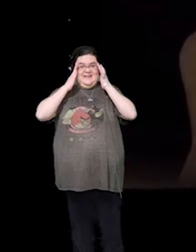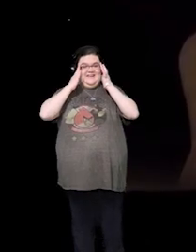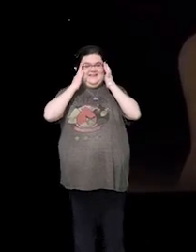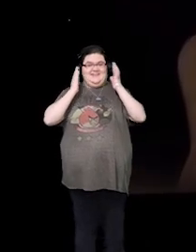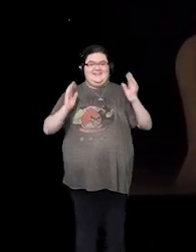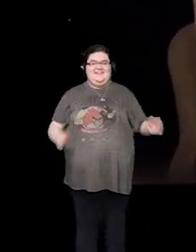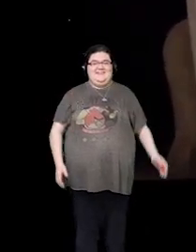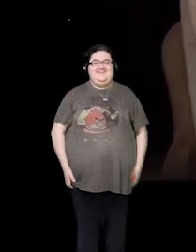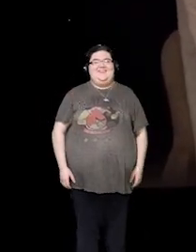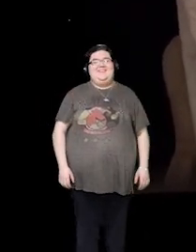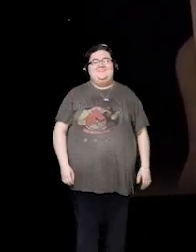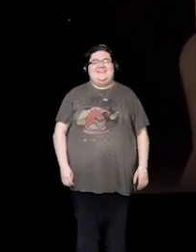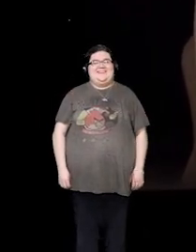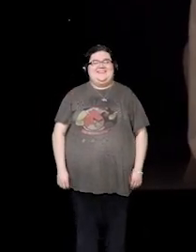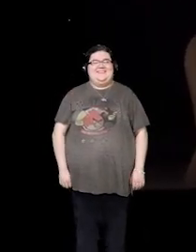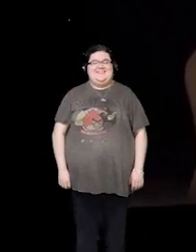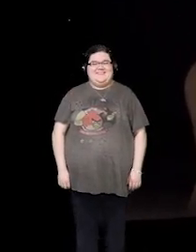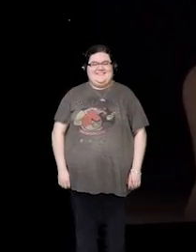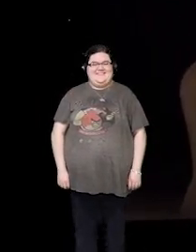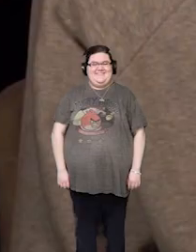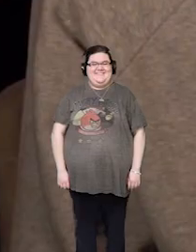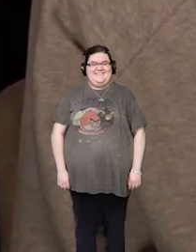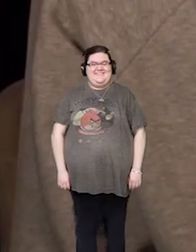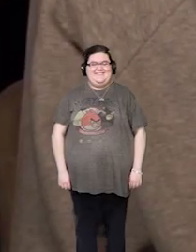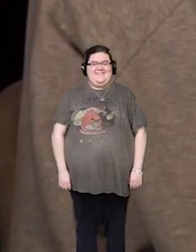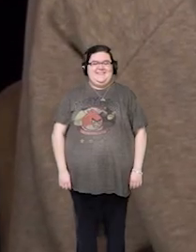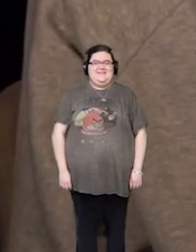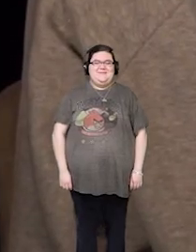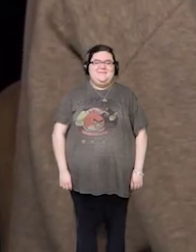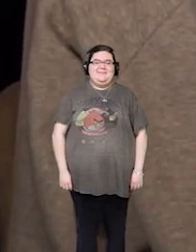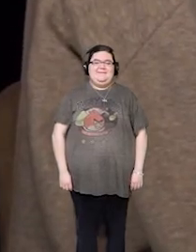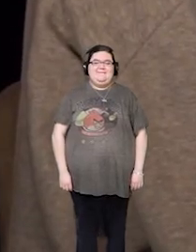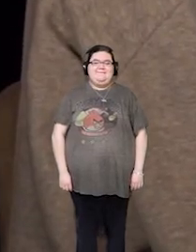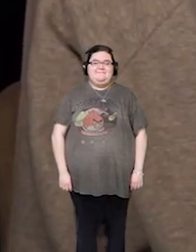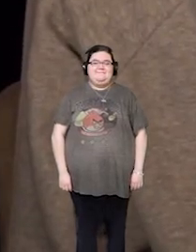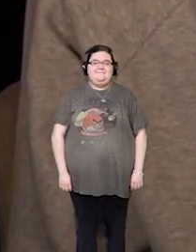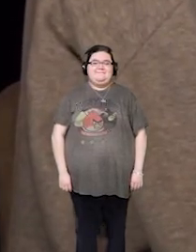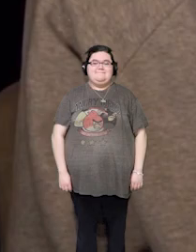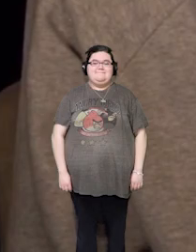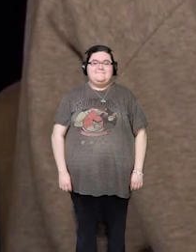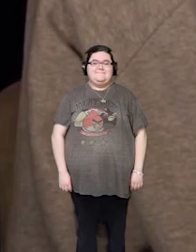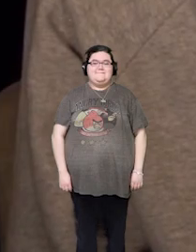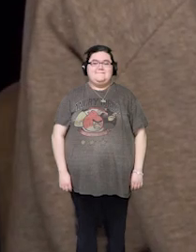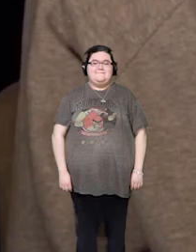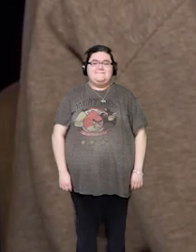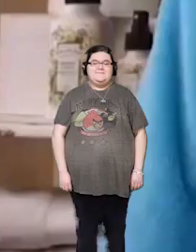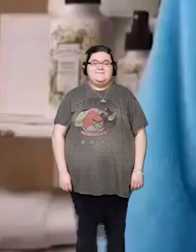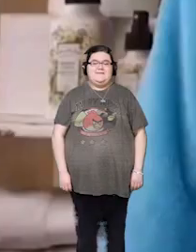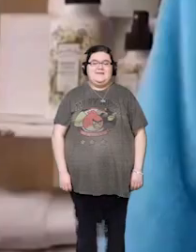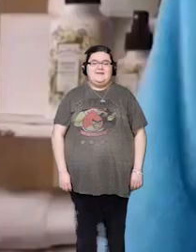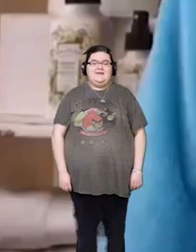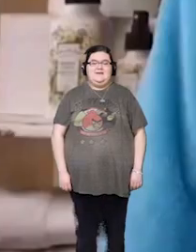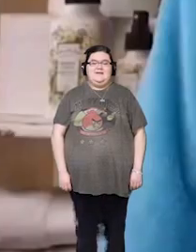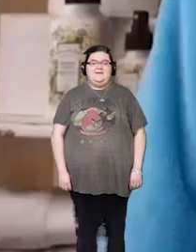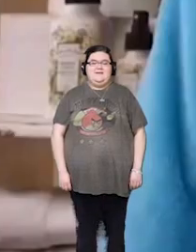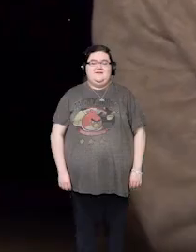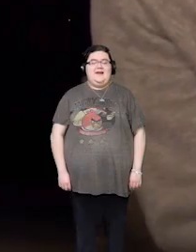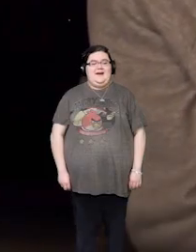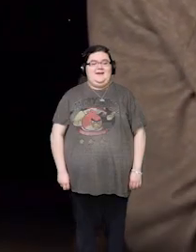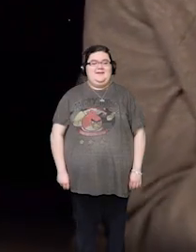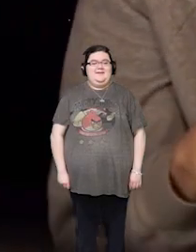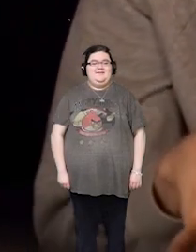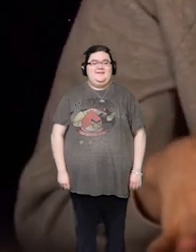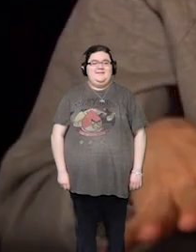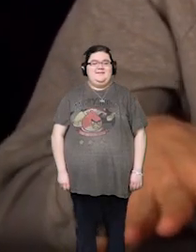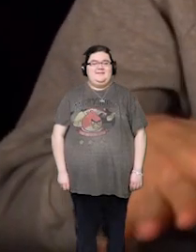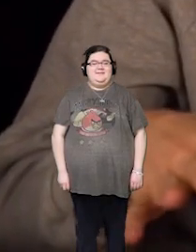That's why they... What is it with you? Oh my god. I just want to know how bad a smell has to be for it to wake you up. Three kids as well. You know